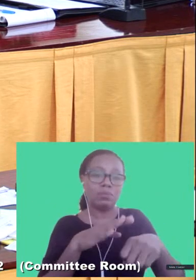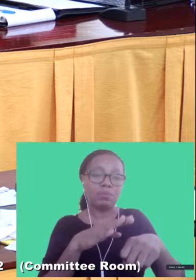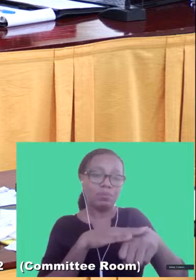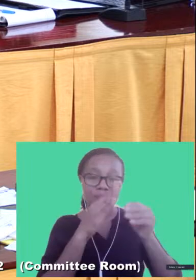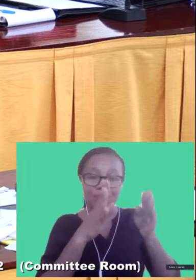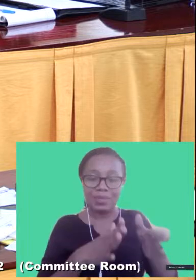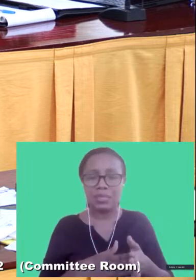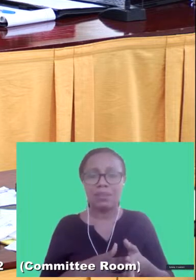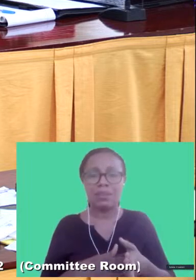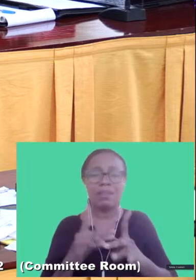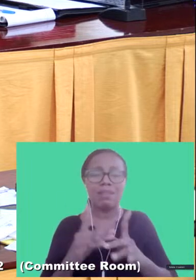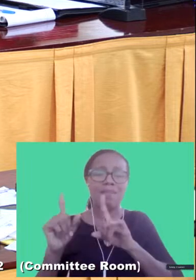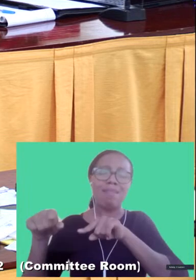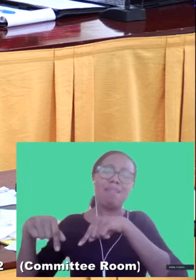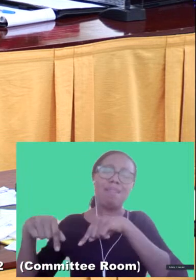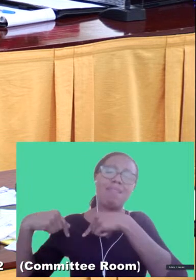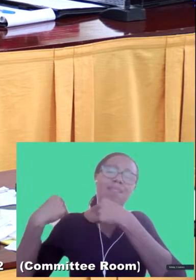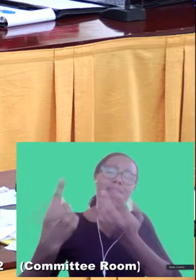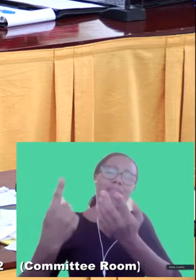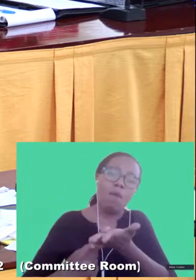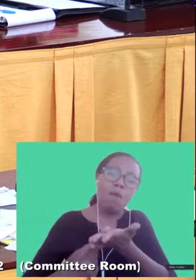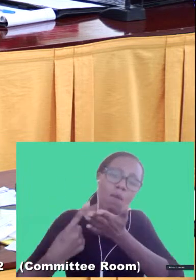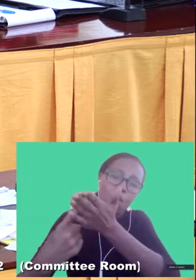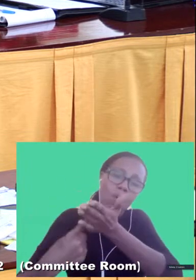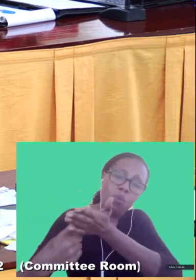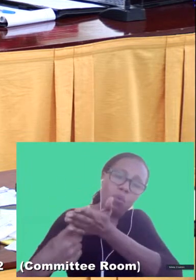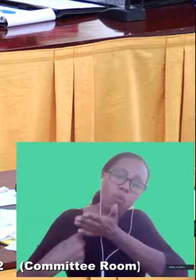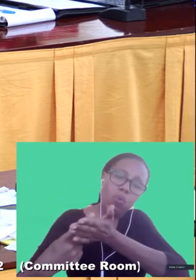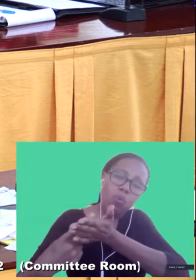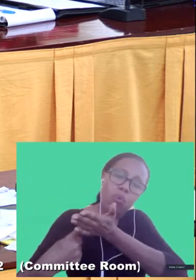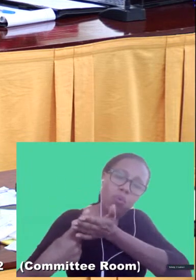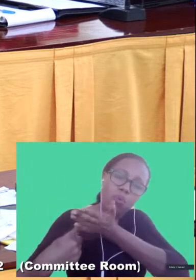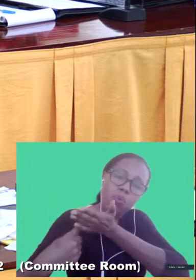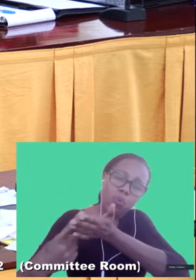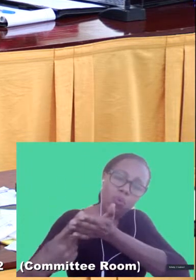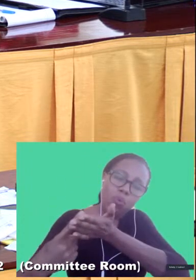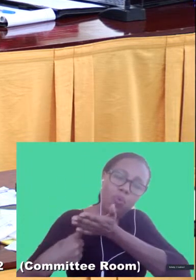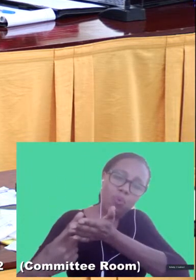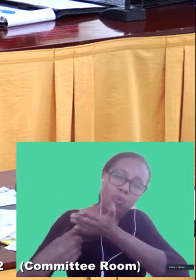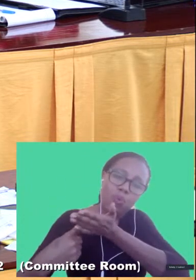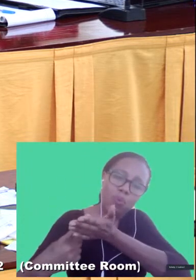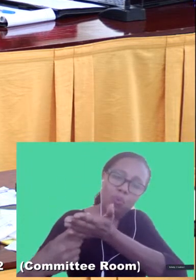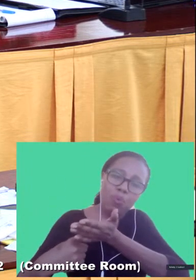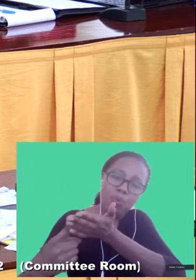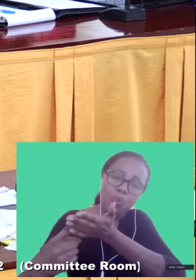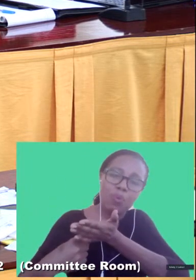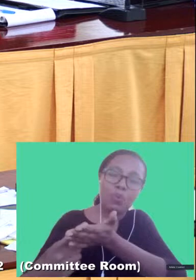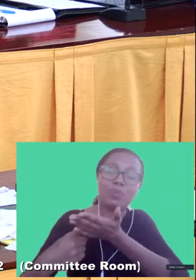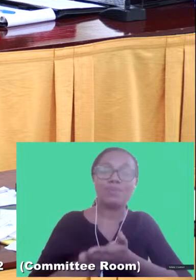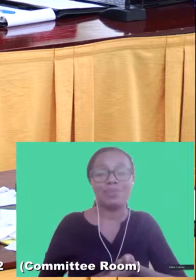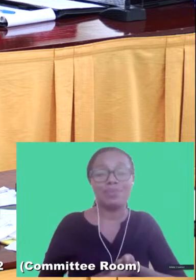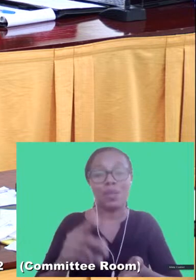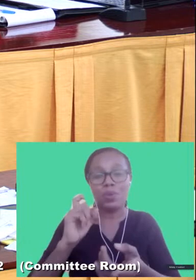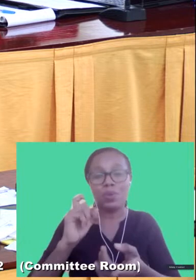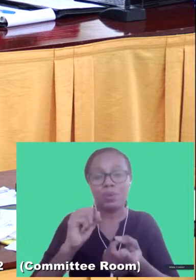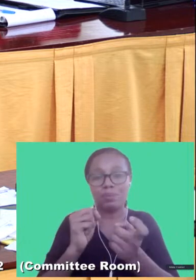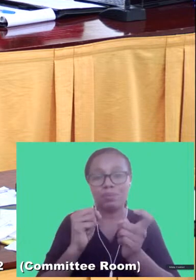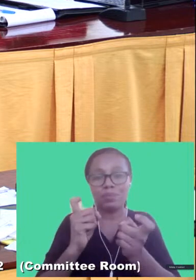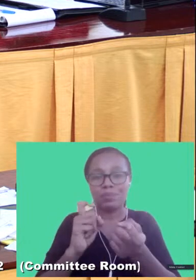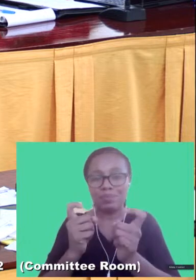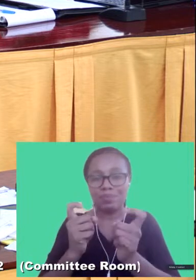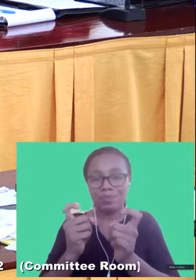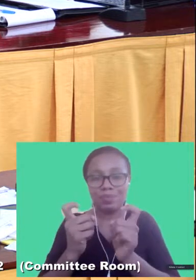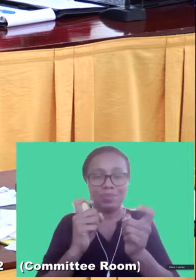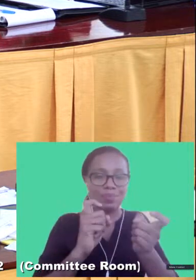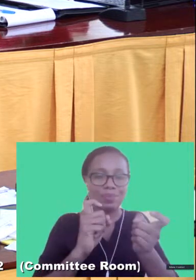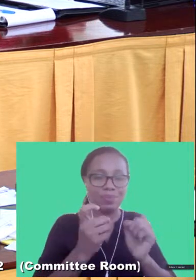some adjustments that we will make. We will deconstruct and reconstruct that licensing application process so as to make it more nimble